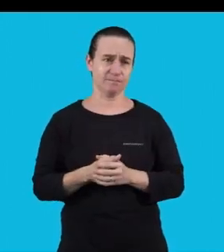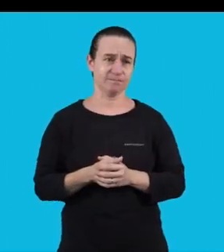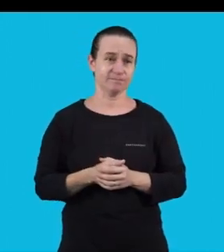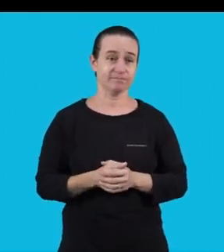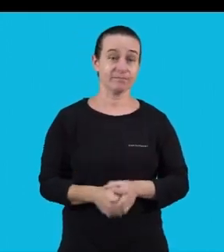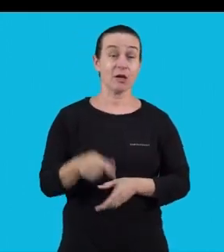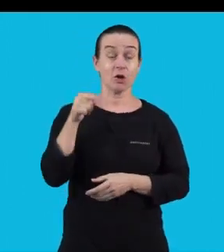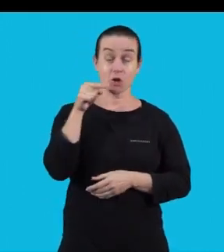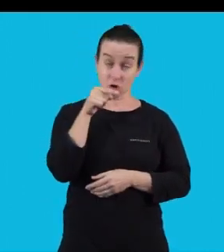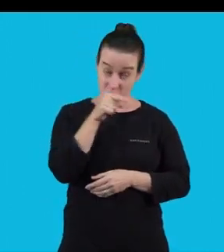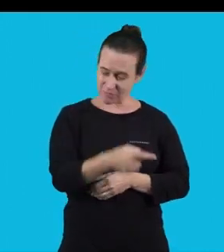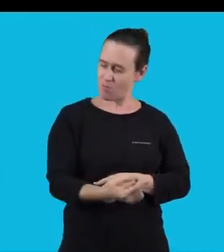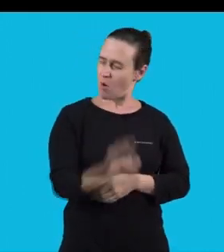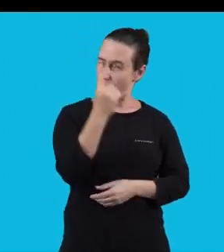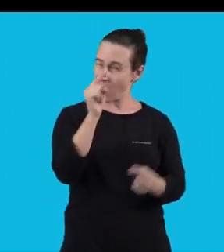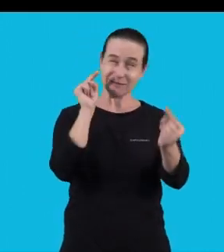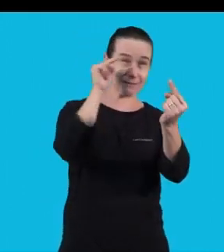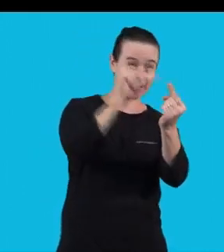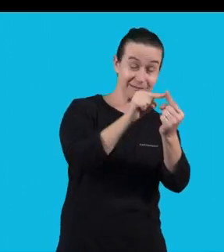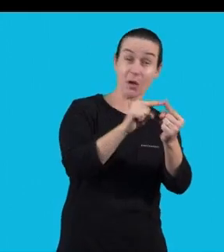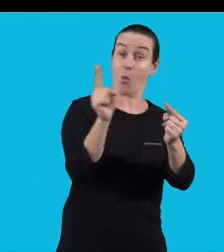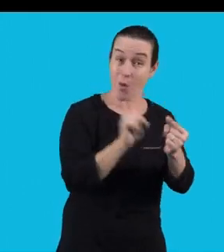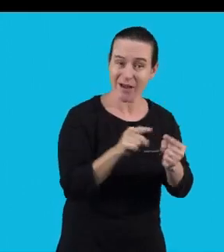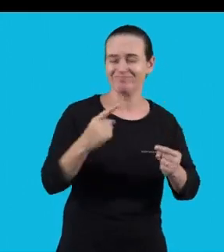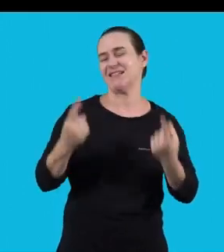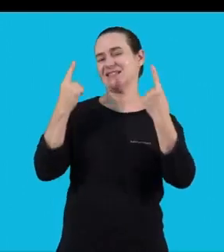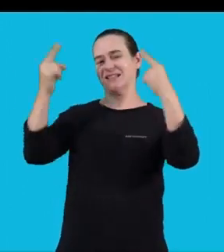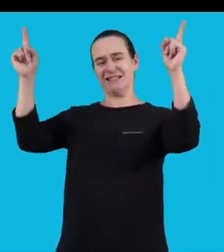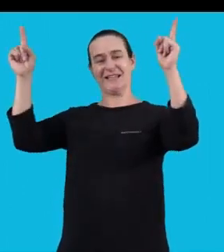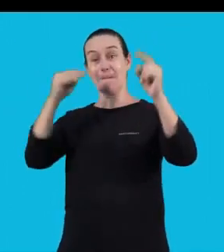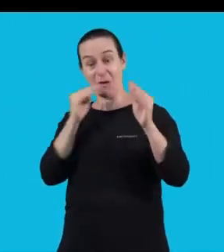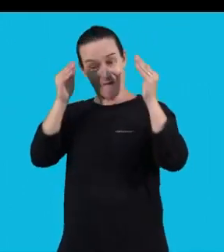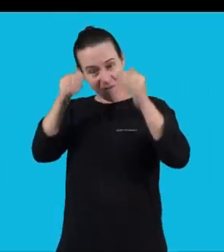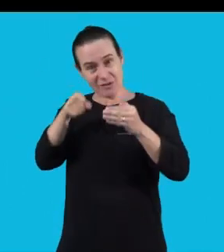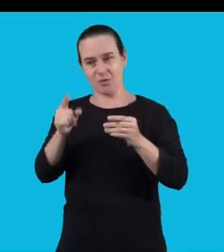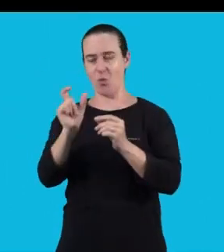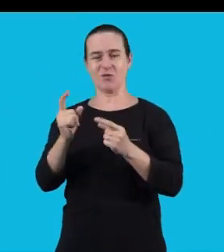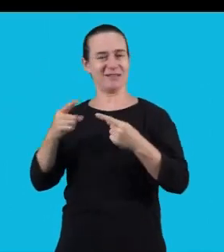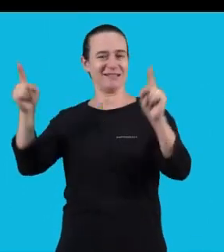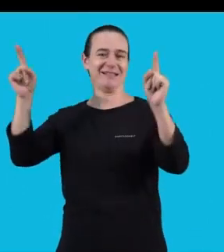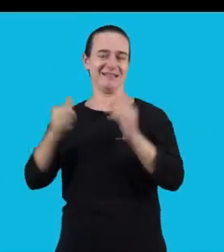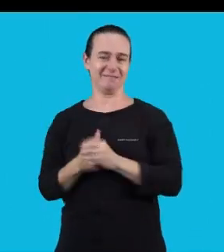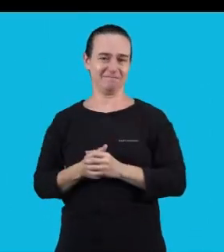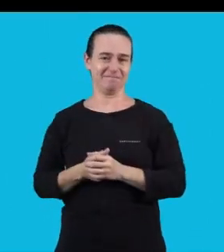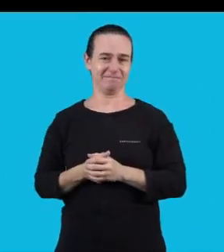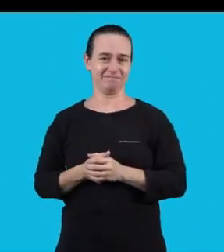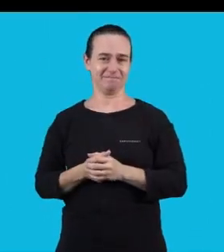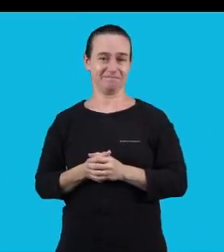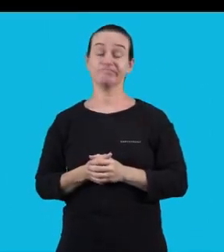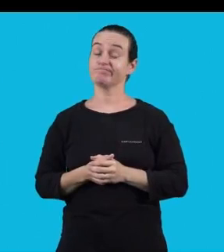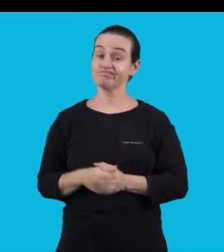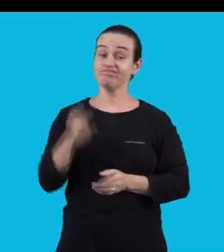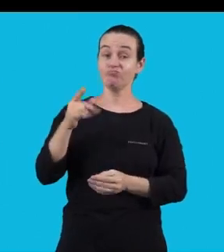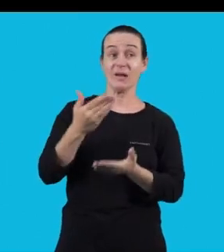dash. She had one goal in mind. There's the dash, success. A dash can